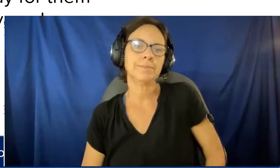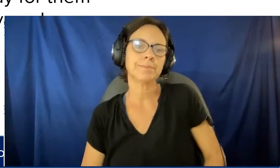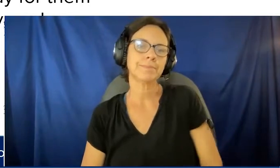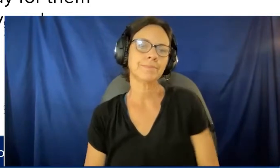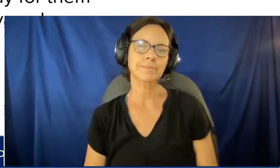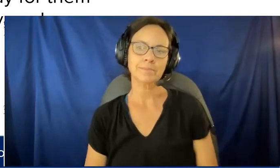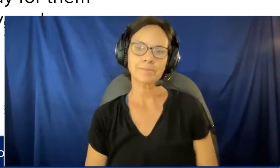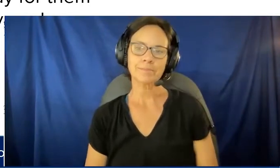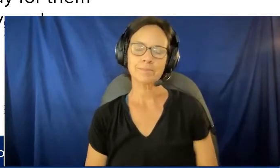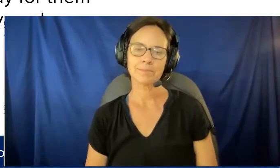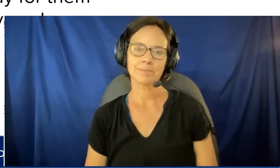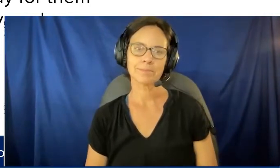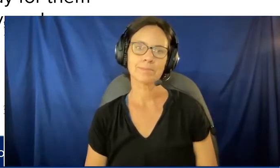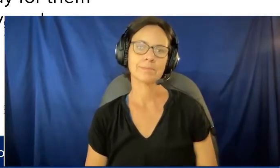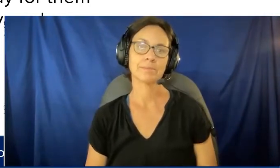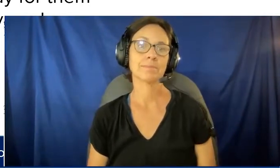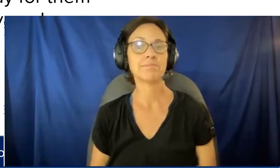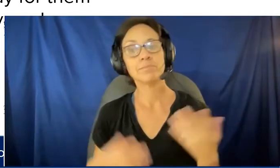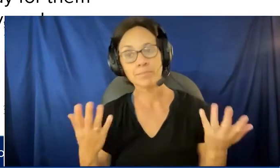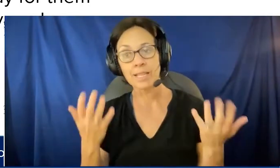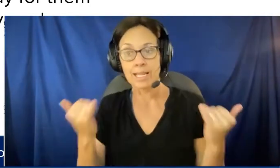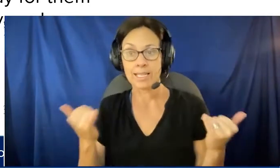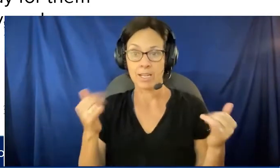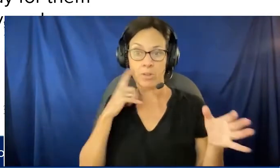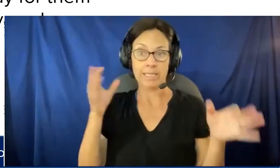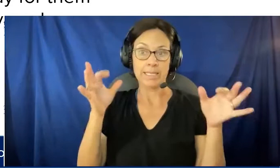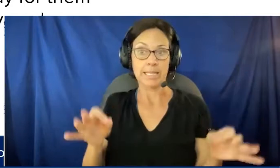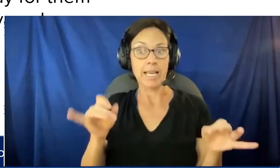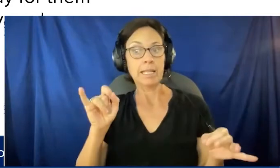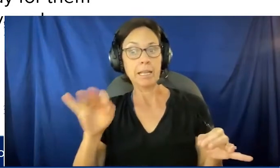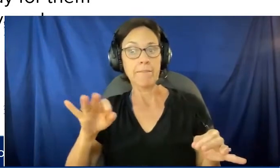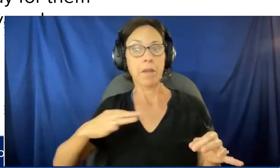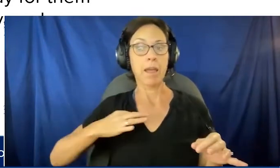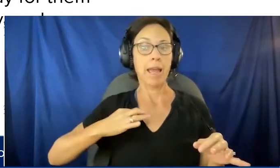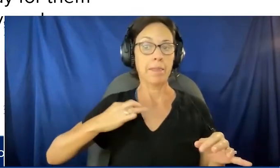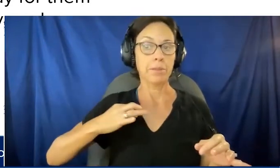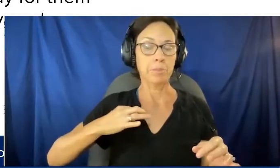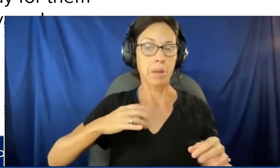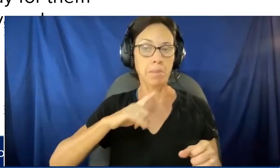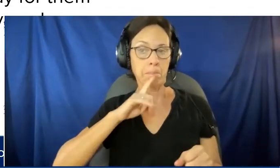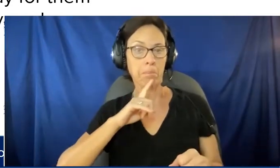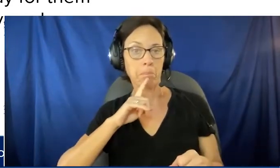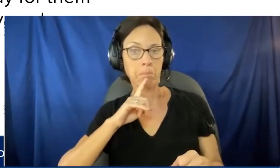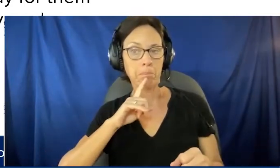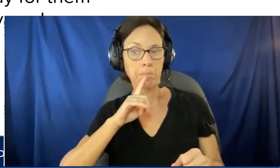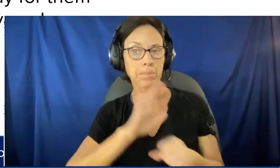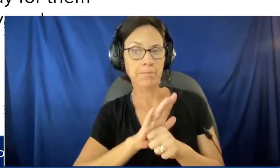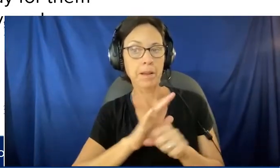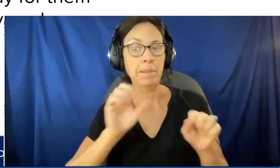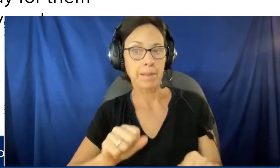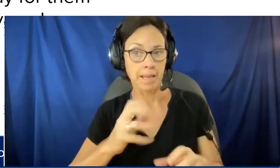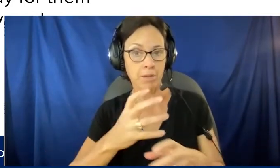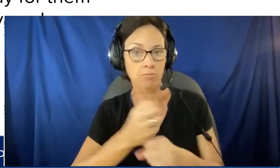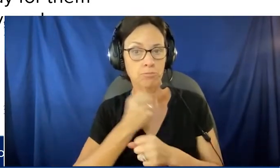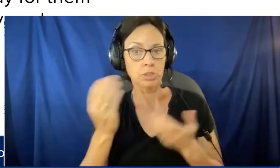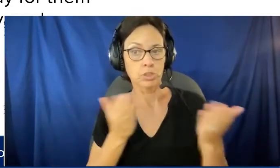When it comes to determining eligibility for vocational rehabilitation, we look at the documentation